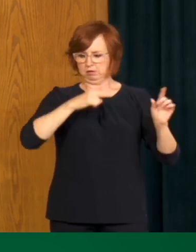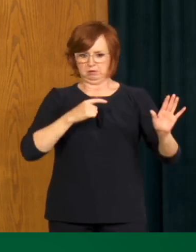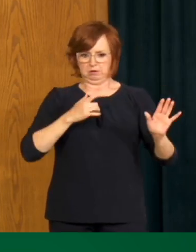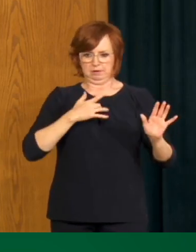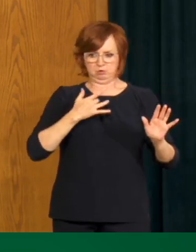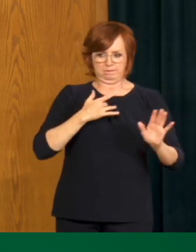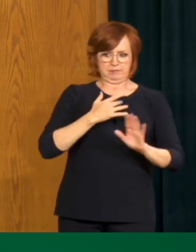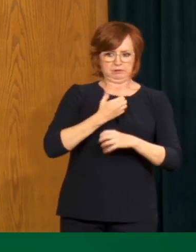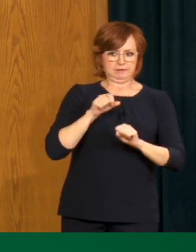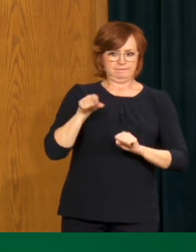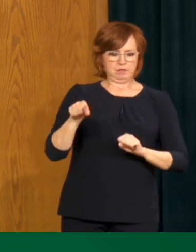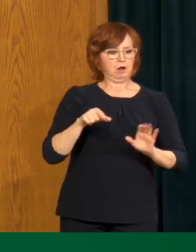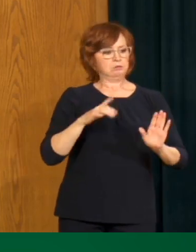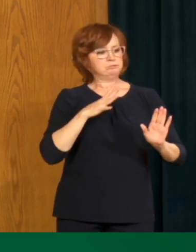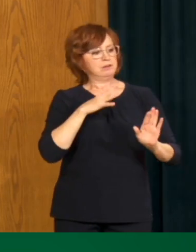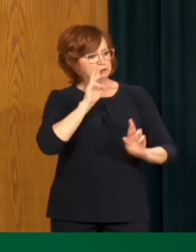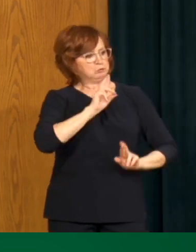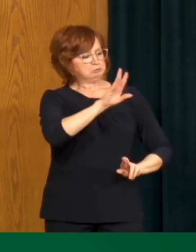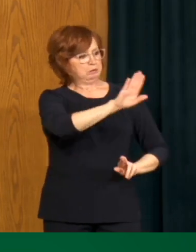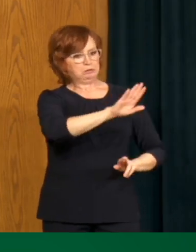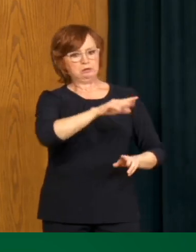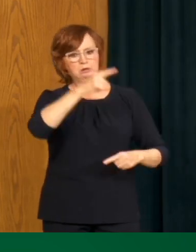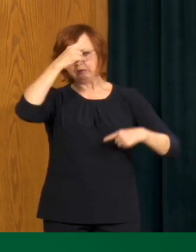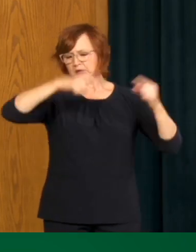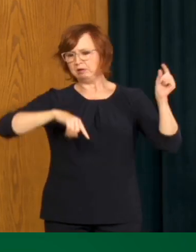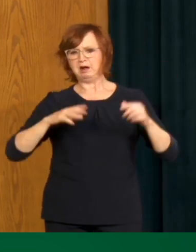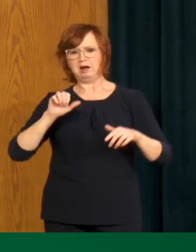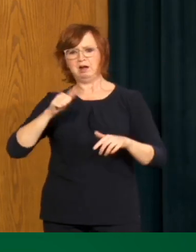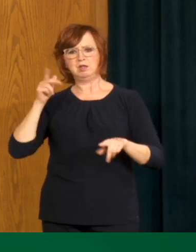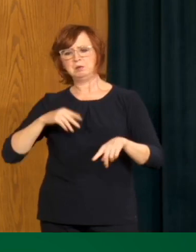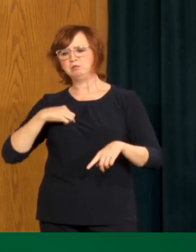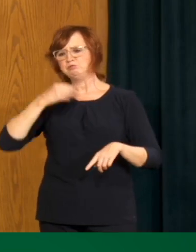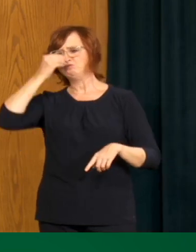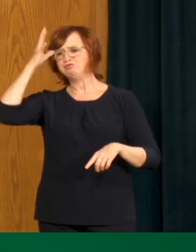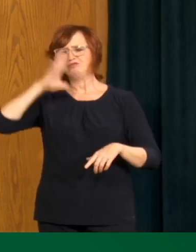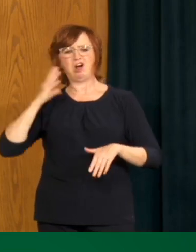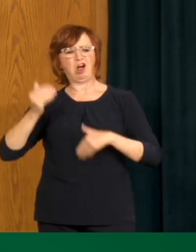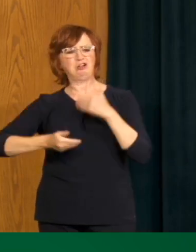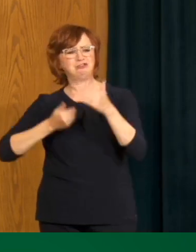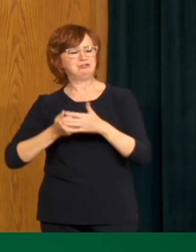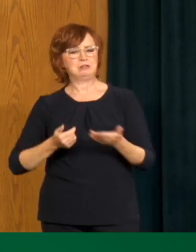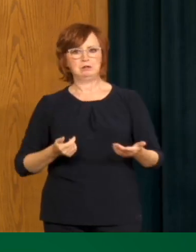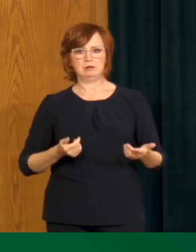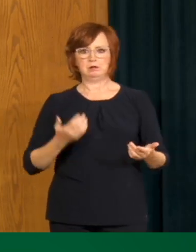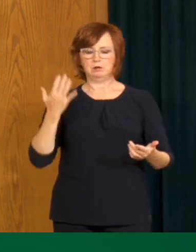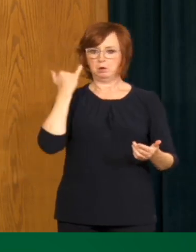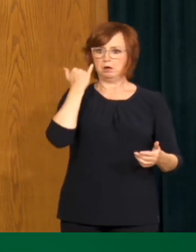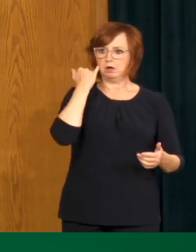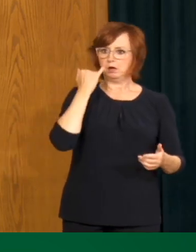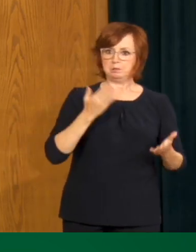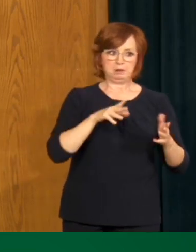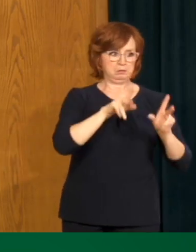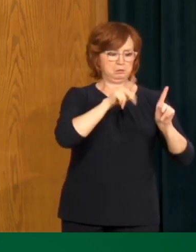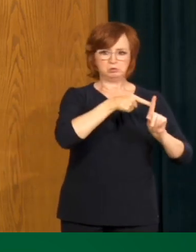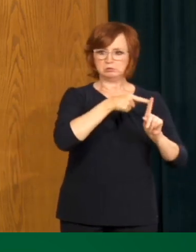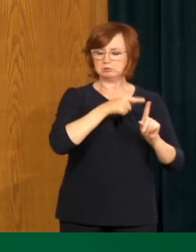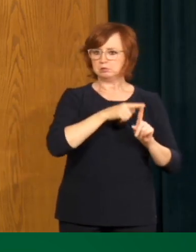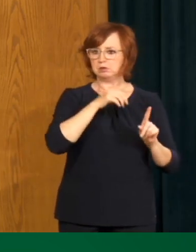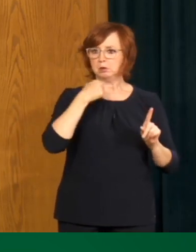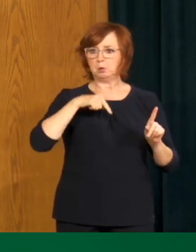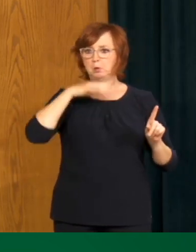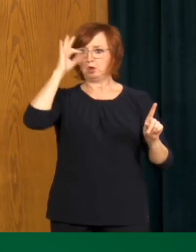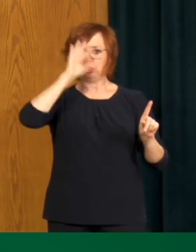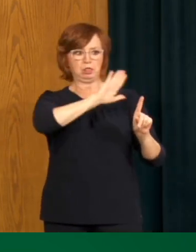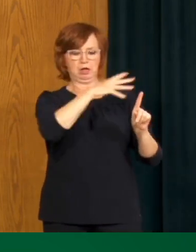different levels of comfort. We may not know if they are visiting someone that is immunocompromised or an elder in their community